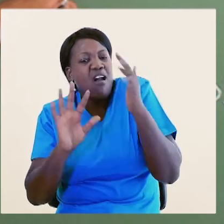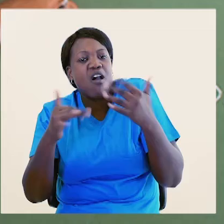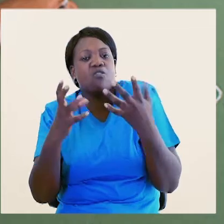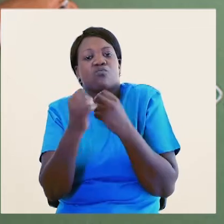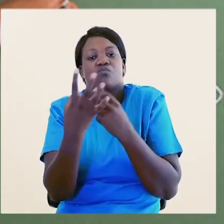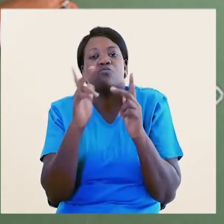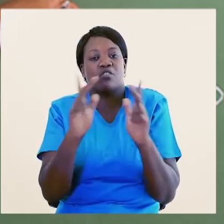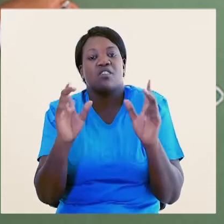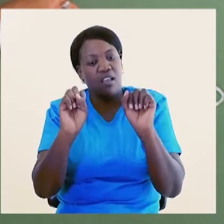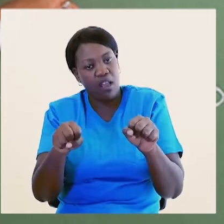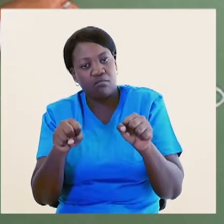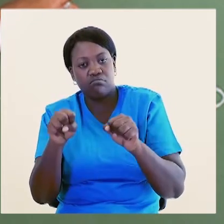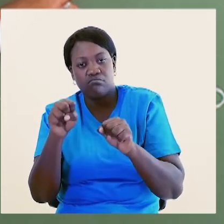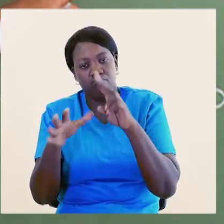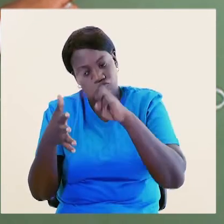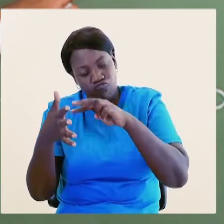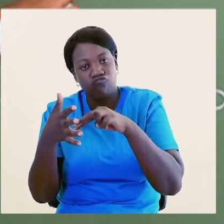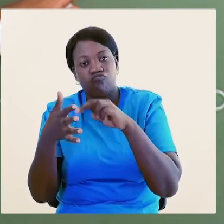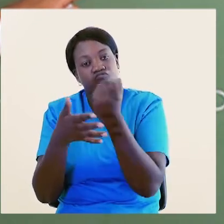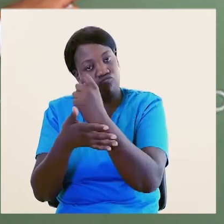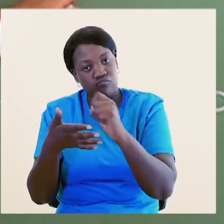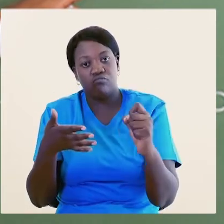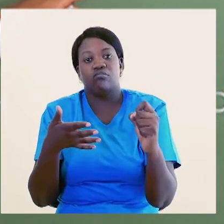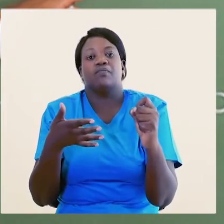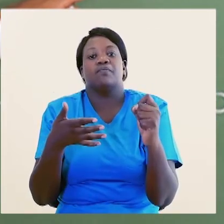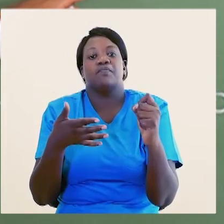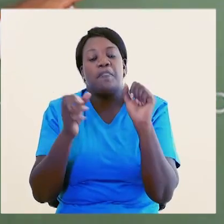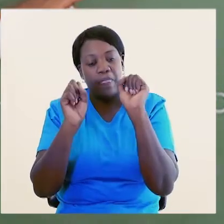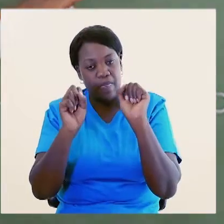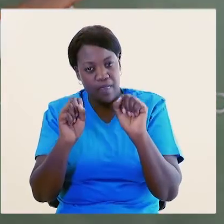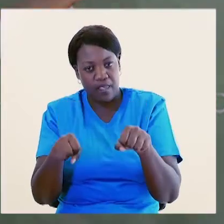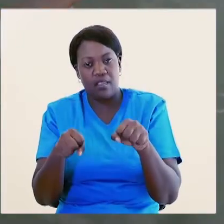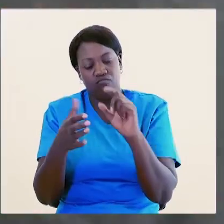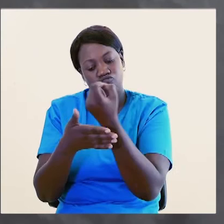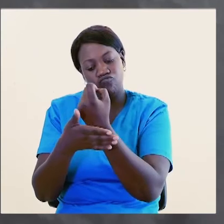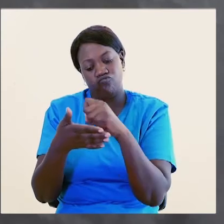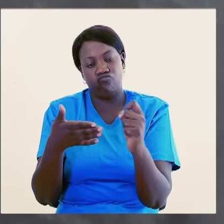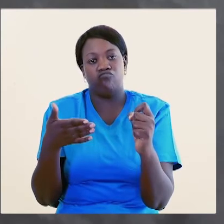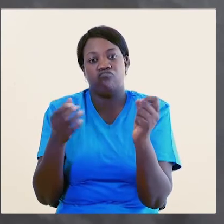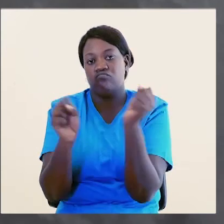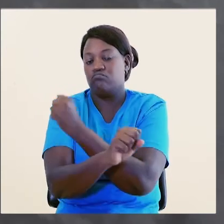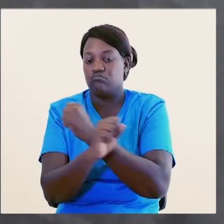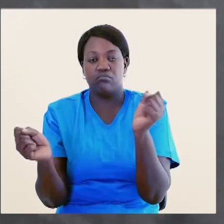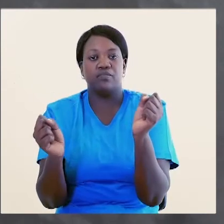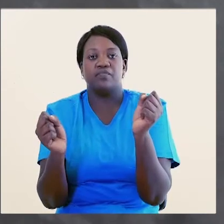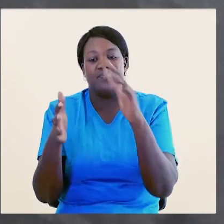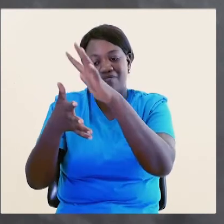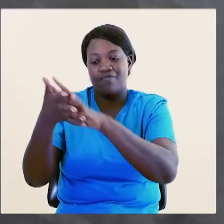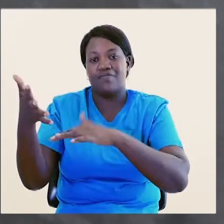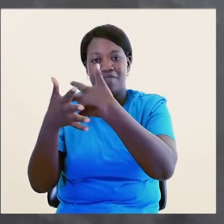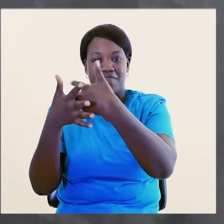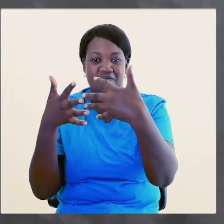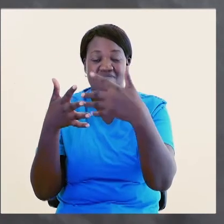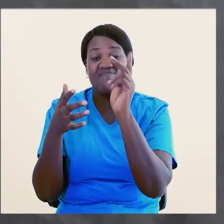can read and write. People who are illiterate cannot read or write. The table shows the levels